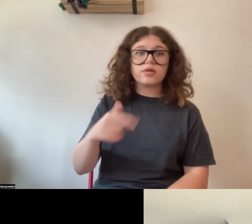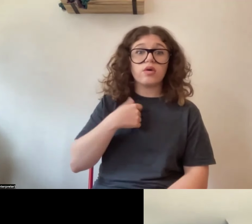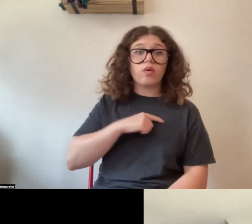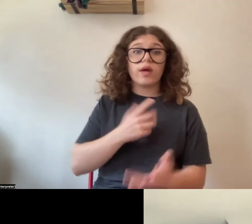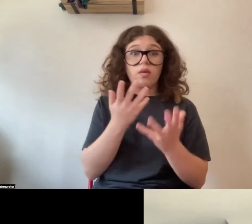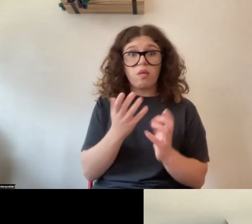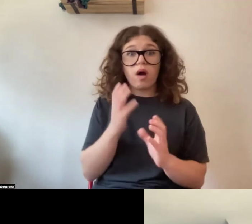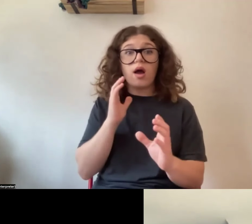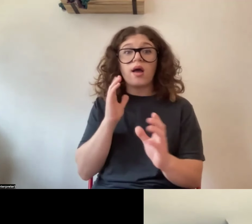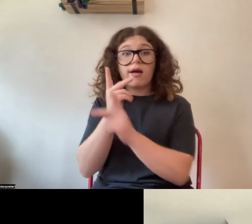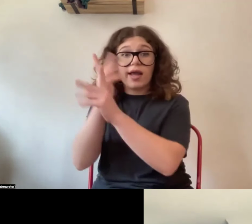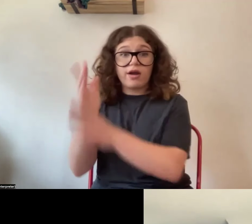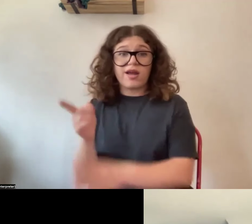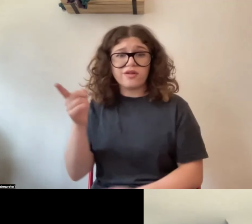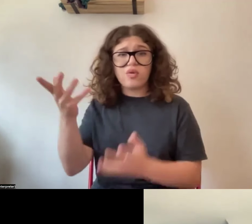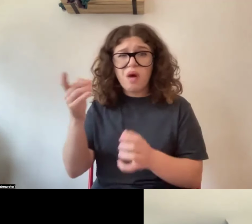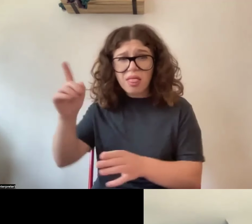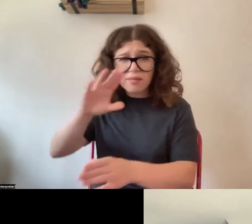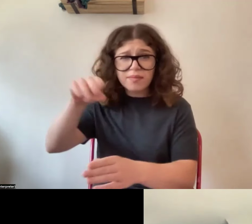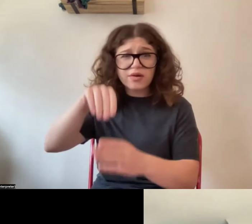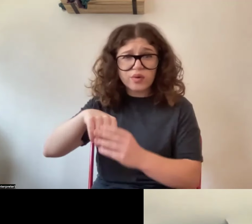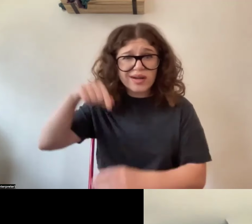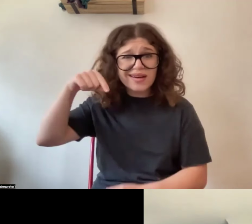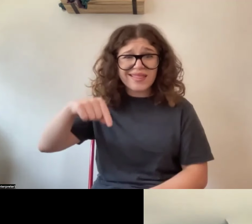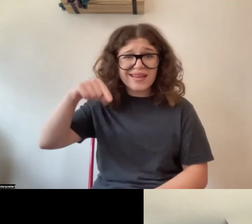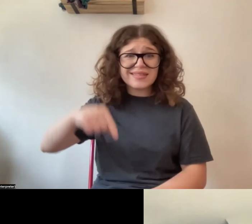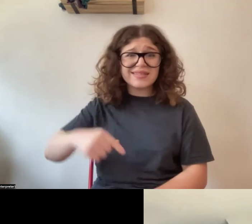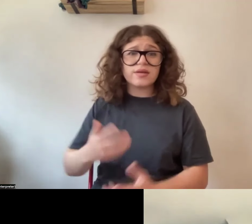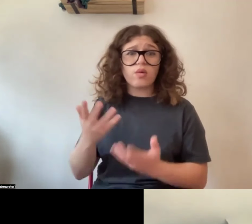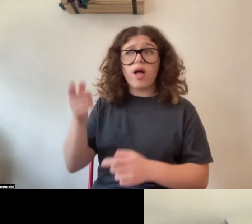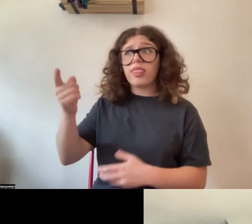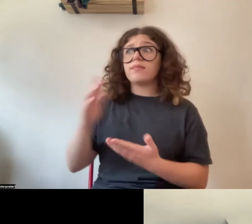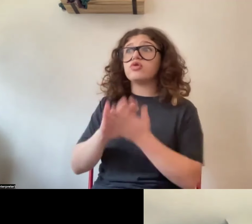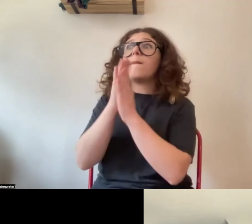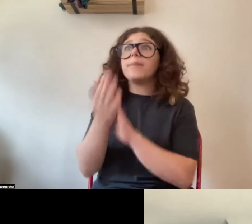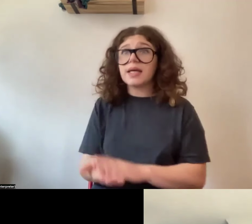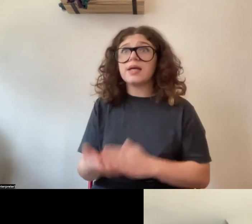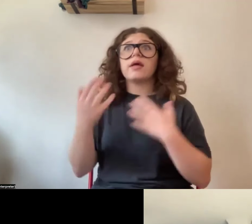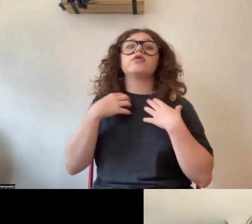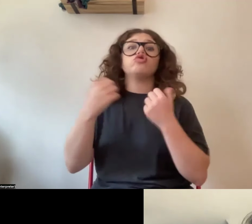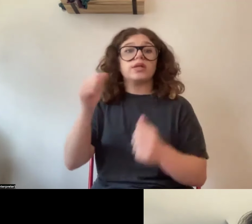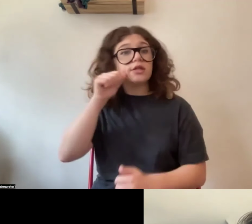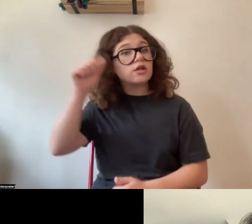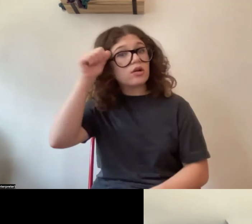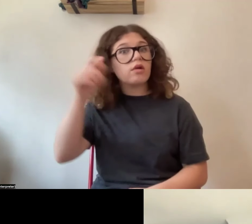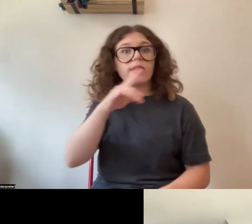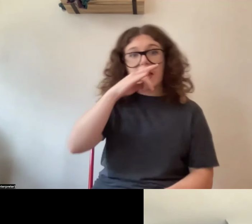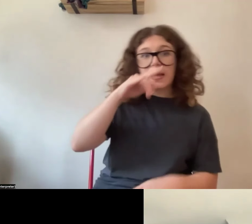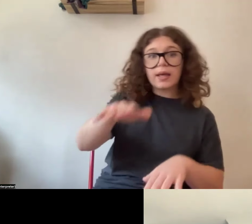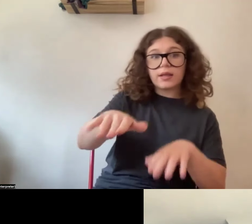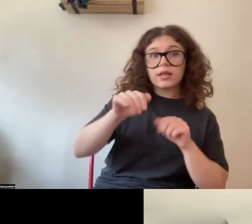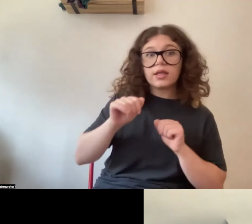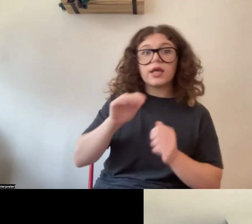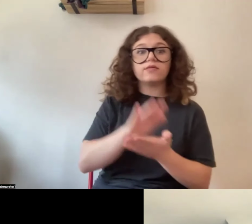be a part of this. You want caregivers to be that trusted adult that when the kid leaves school or they